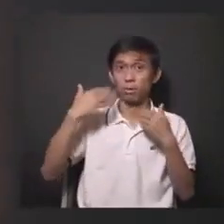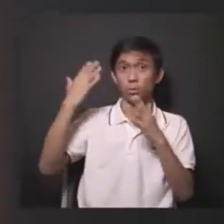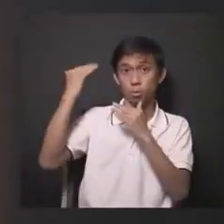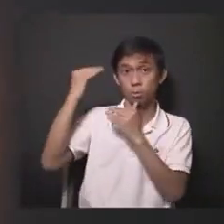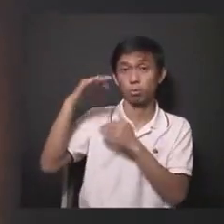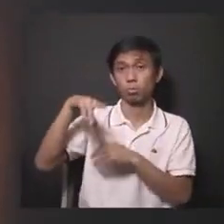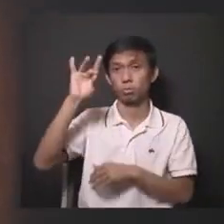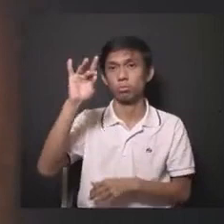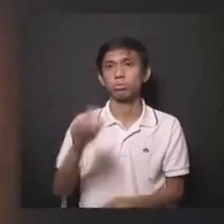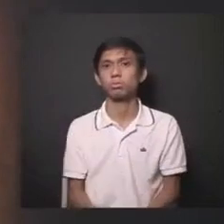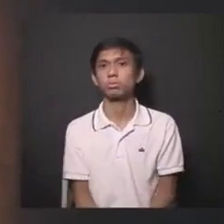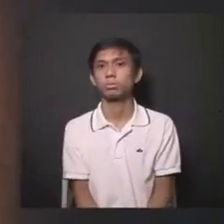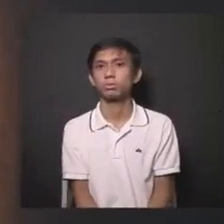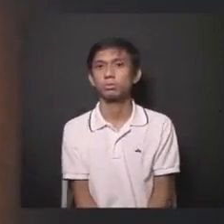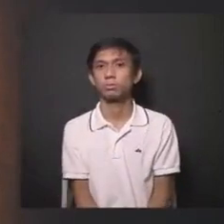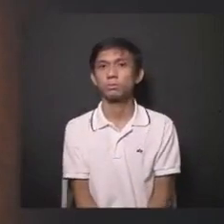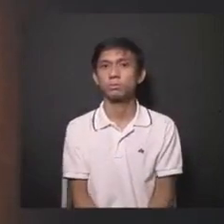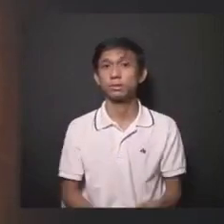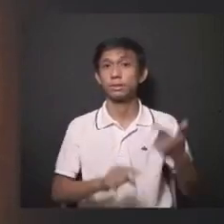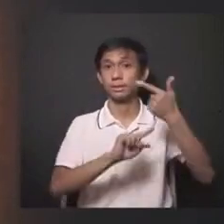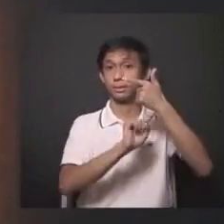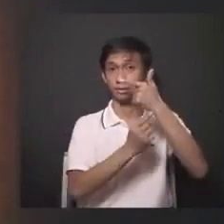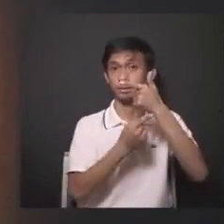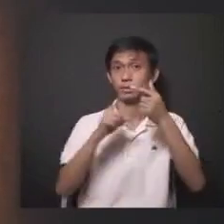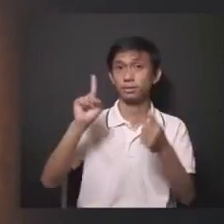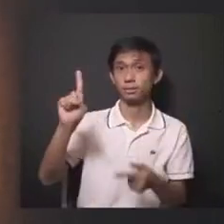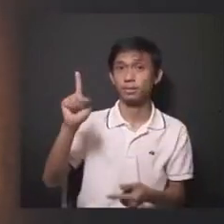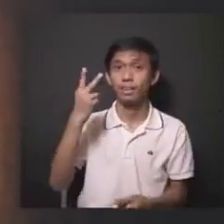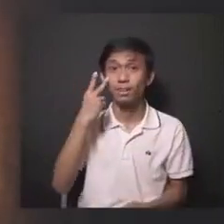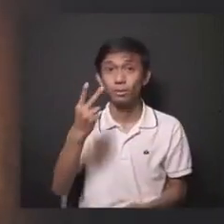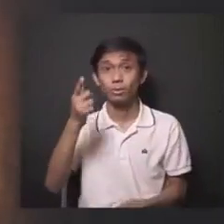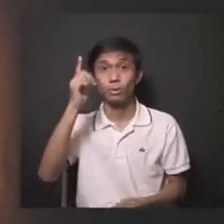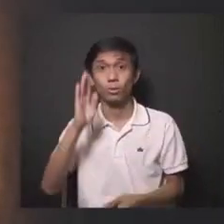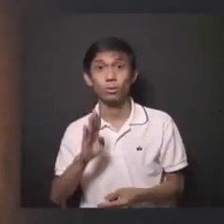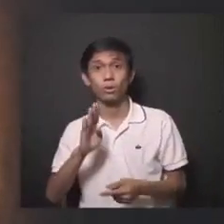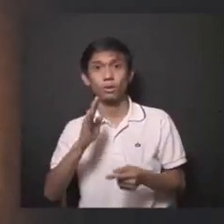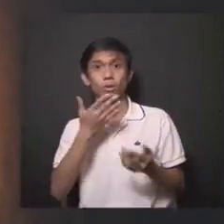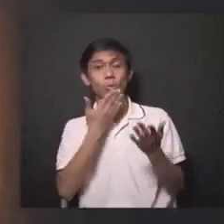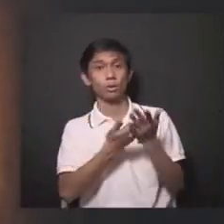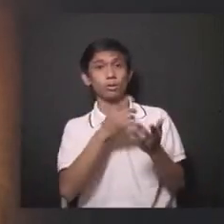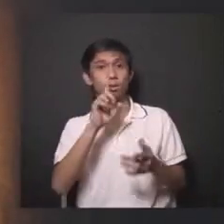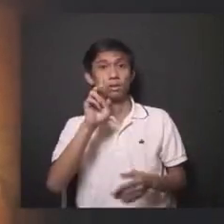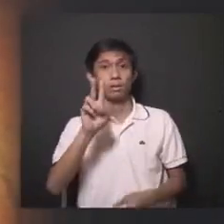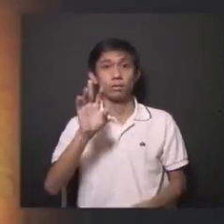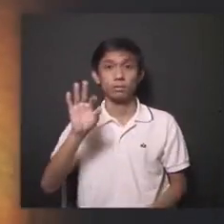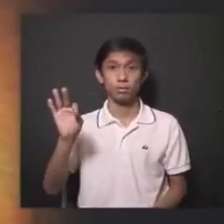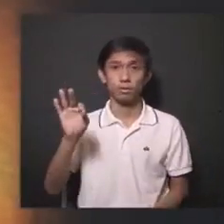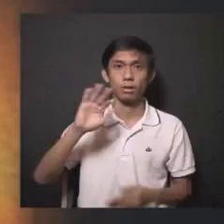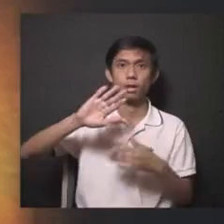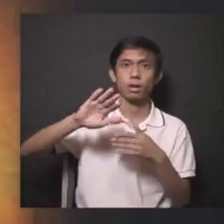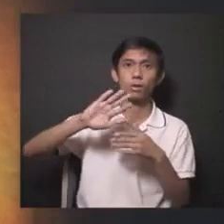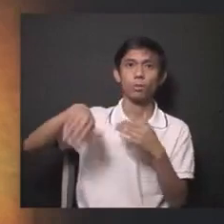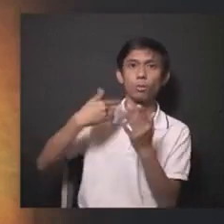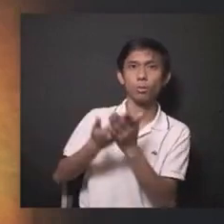Genesis 1, God saw that it was good. 49 verses later, not everything was good. Would you like to know how Genesis chapter 50 ends?